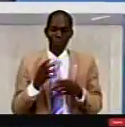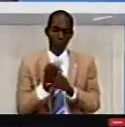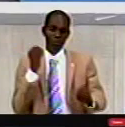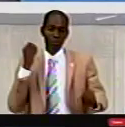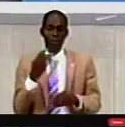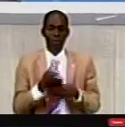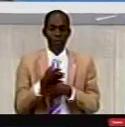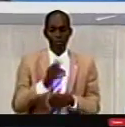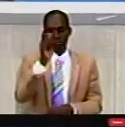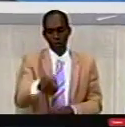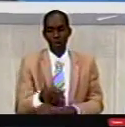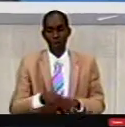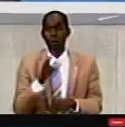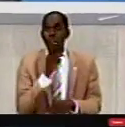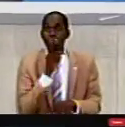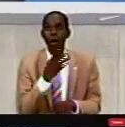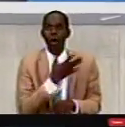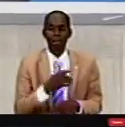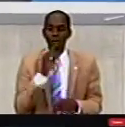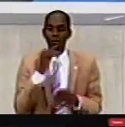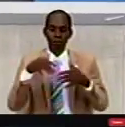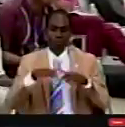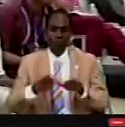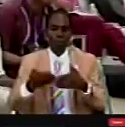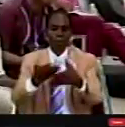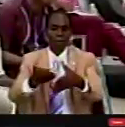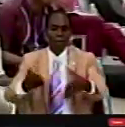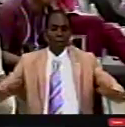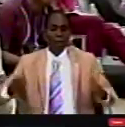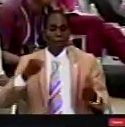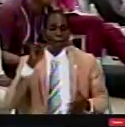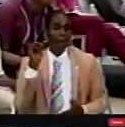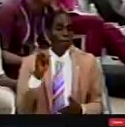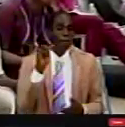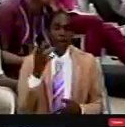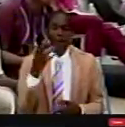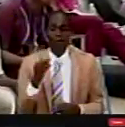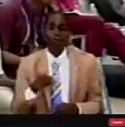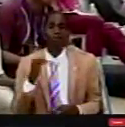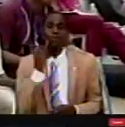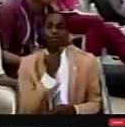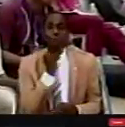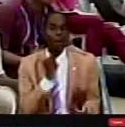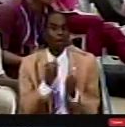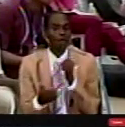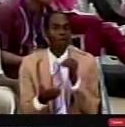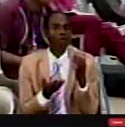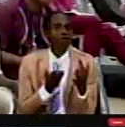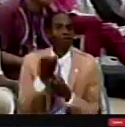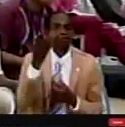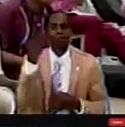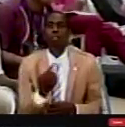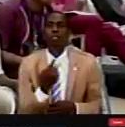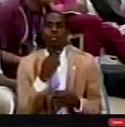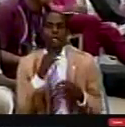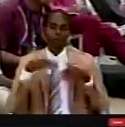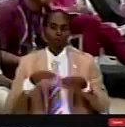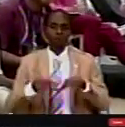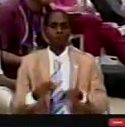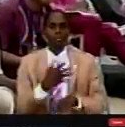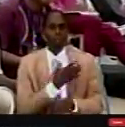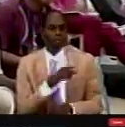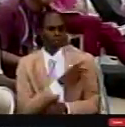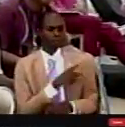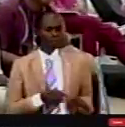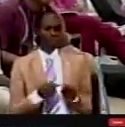Israel millions of them they went over the Red Sea oh one Pharaoh said I won't give up on them I